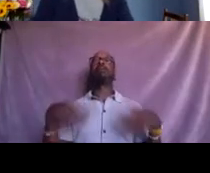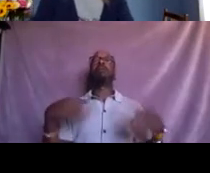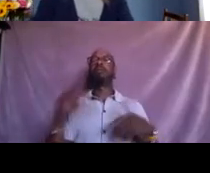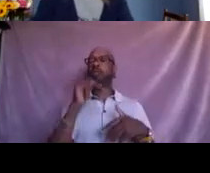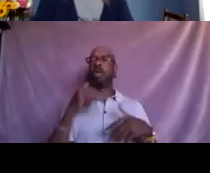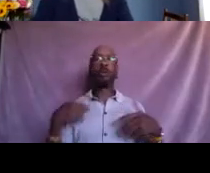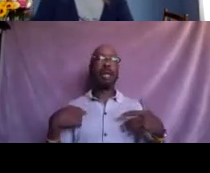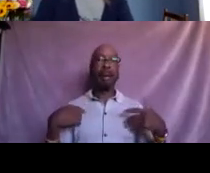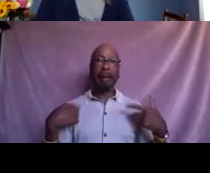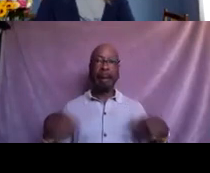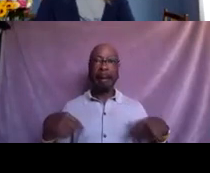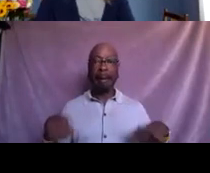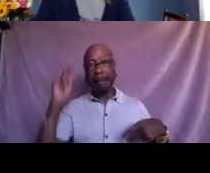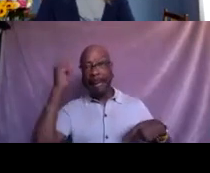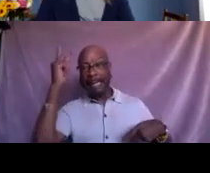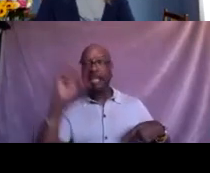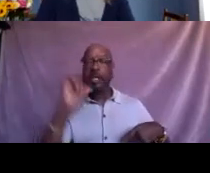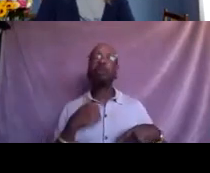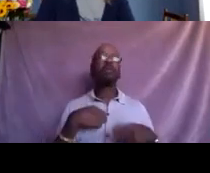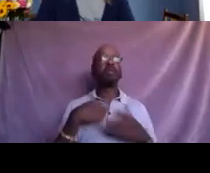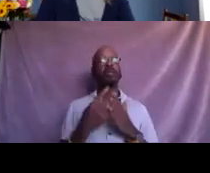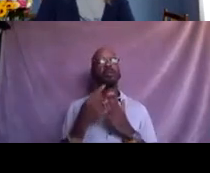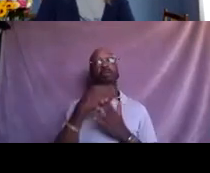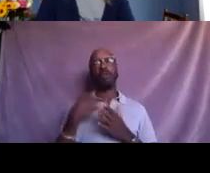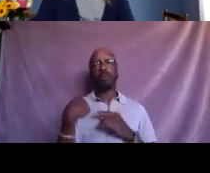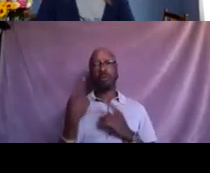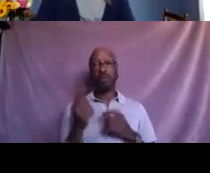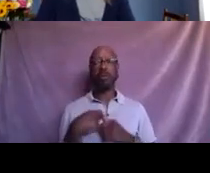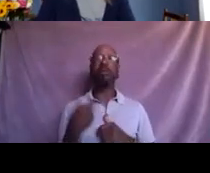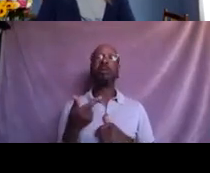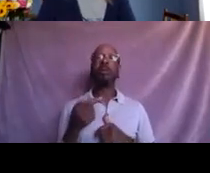all right. So to review so far, we've gone to Google Classroom,